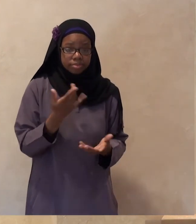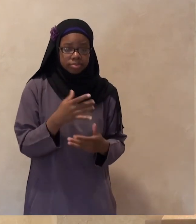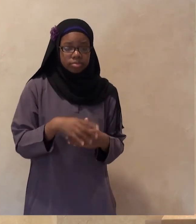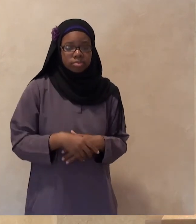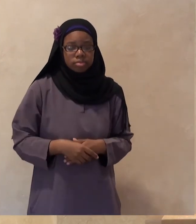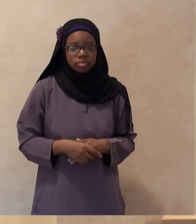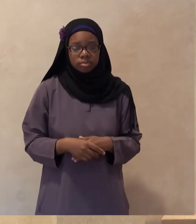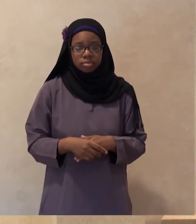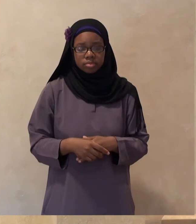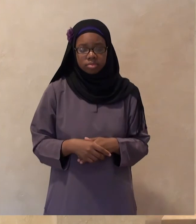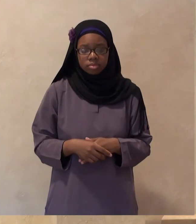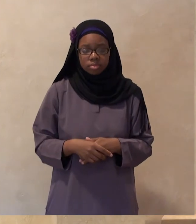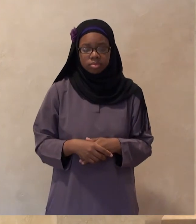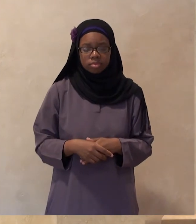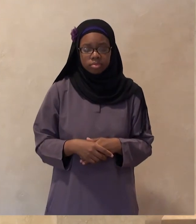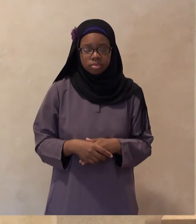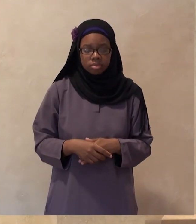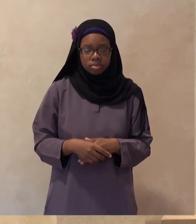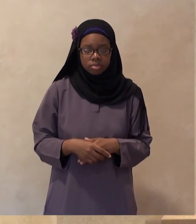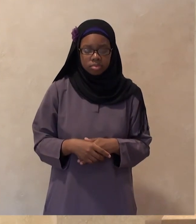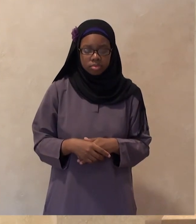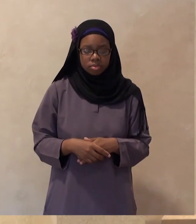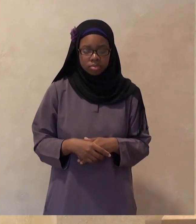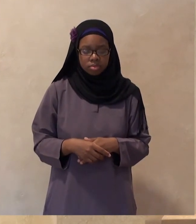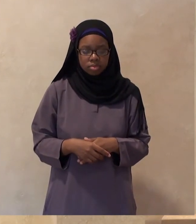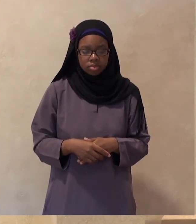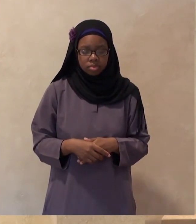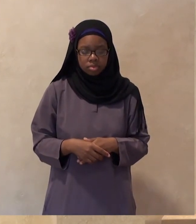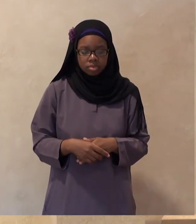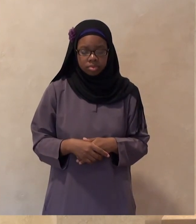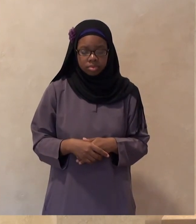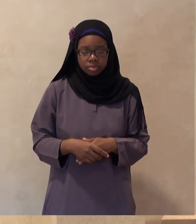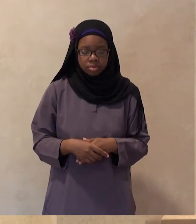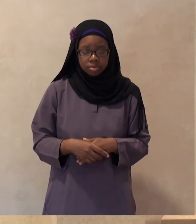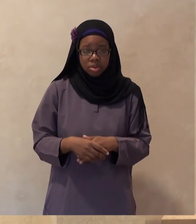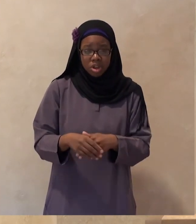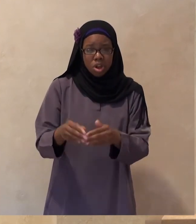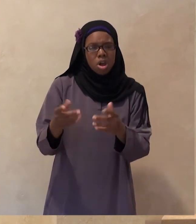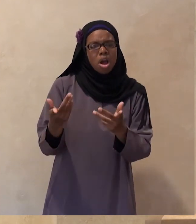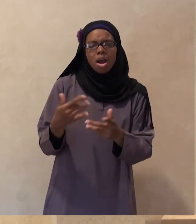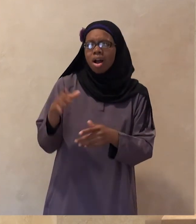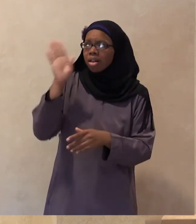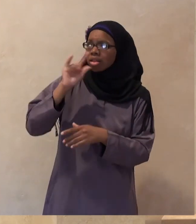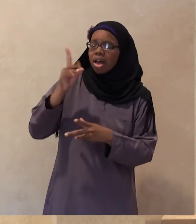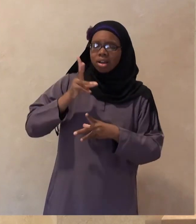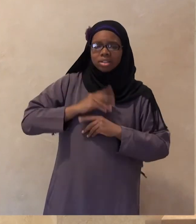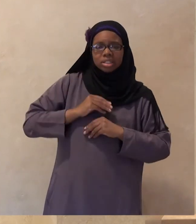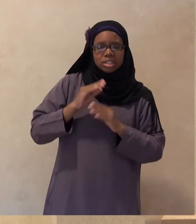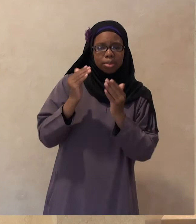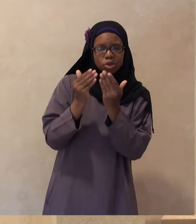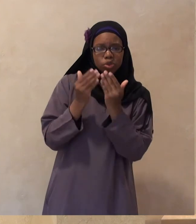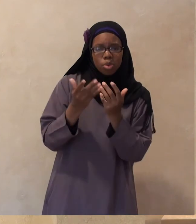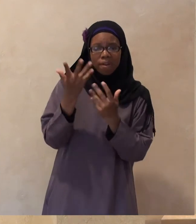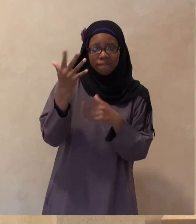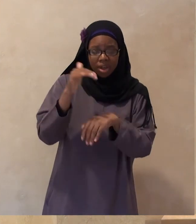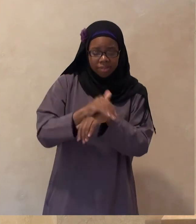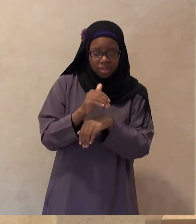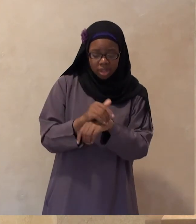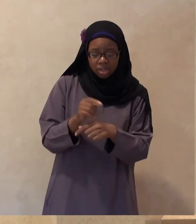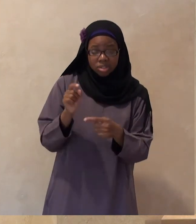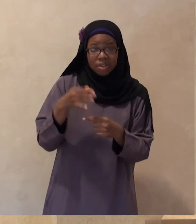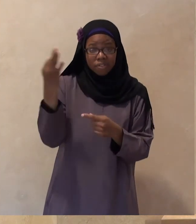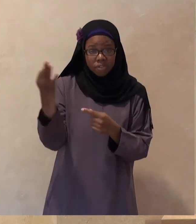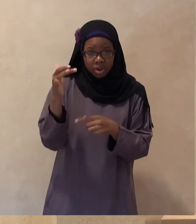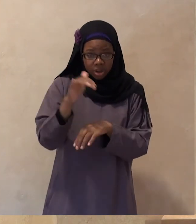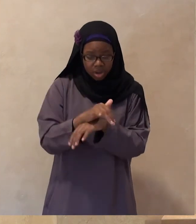narrations that have reached us, verily dua is accepted on five nights: the night of Jum'ah, the